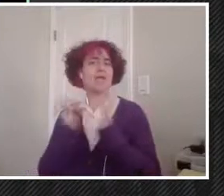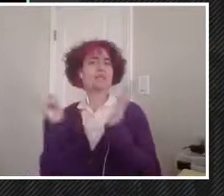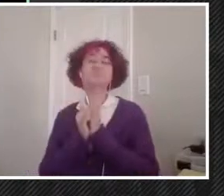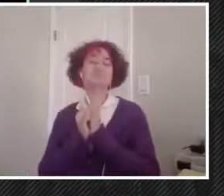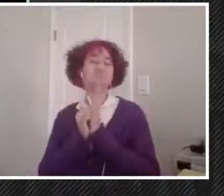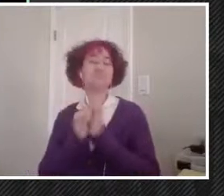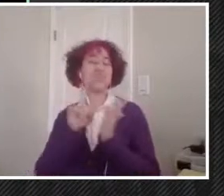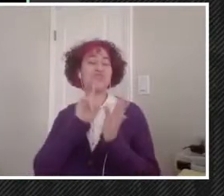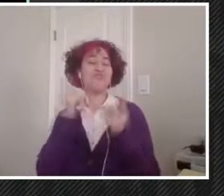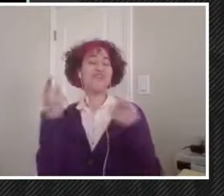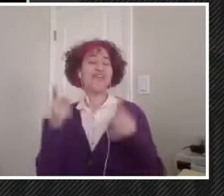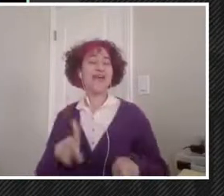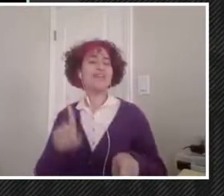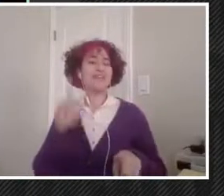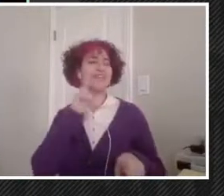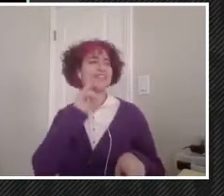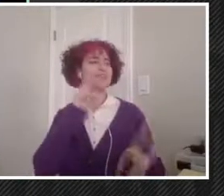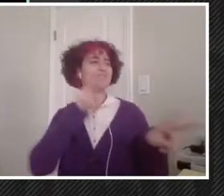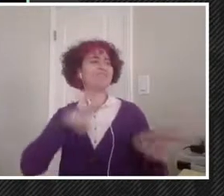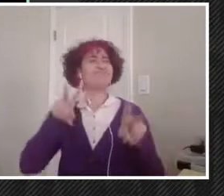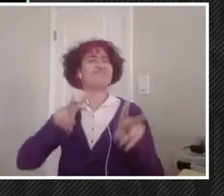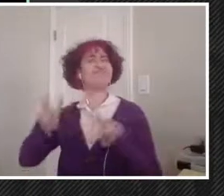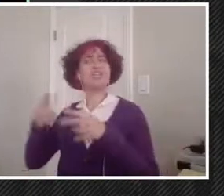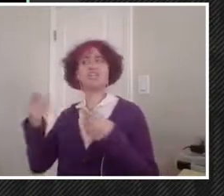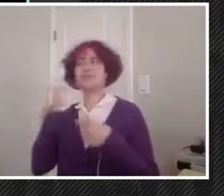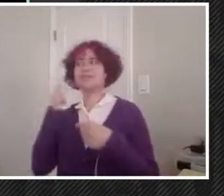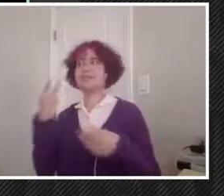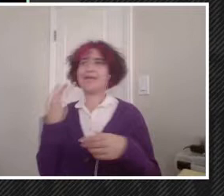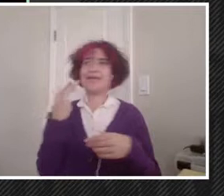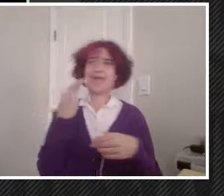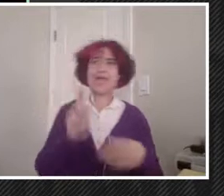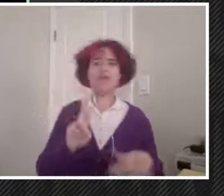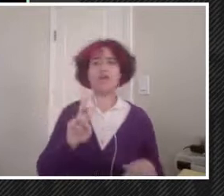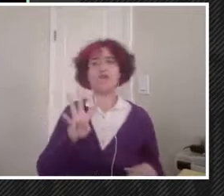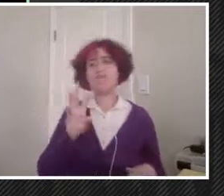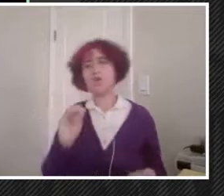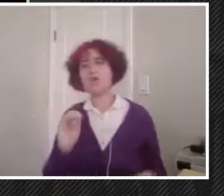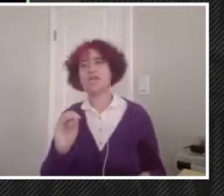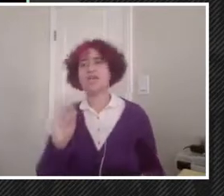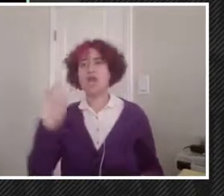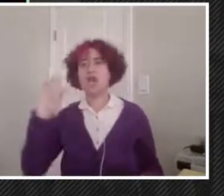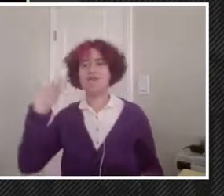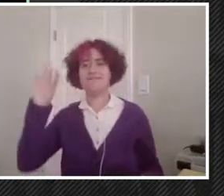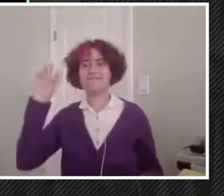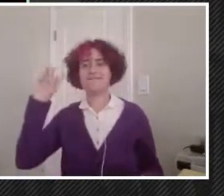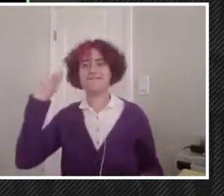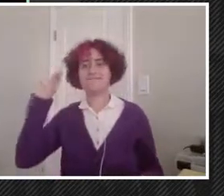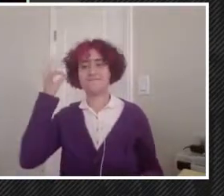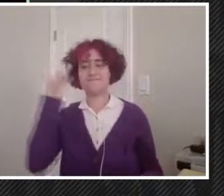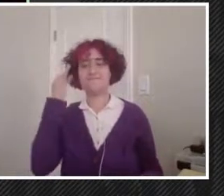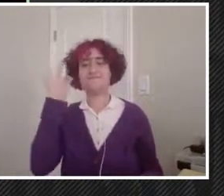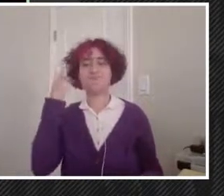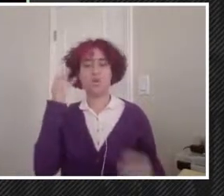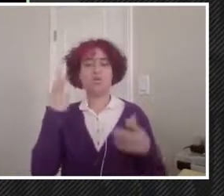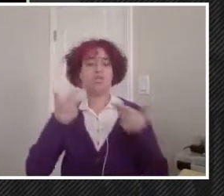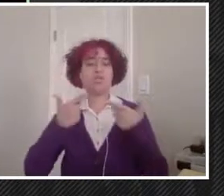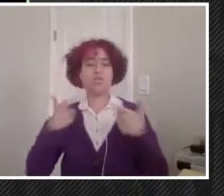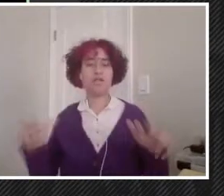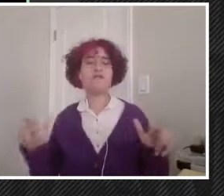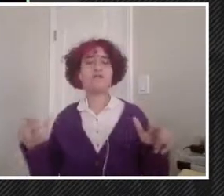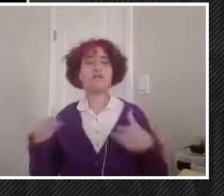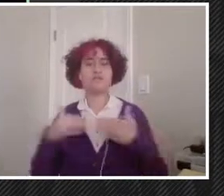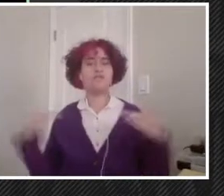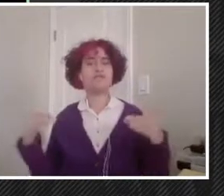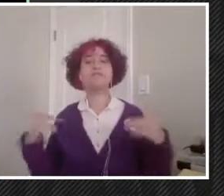around, there's other things such as HR 40 on the federal level, and there's a new reparations initiative popping up with approval in places like